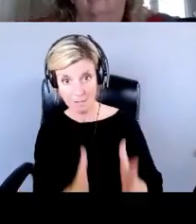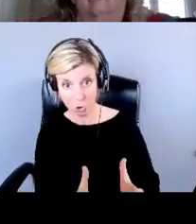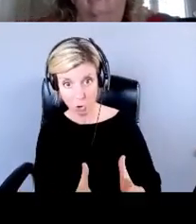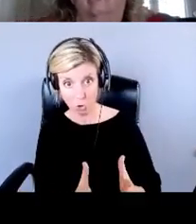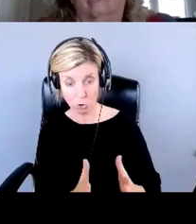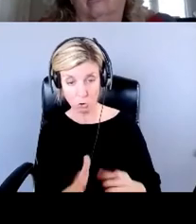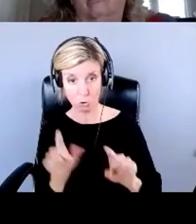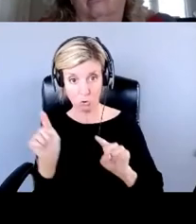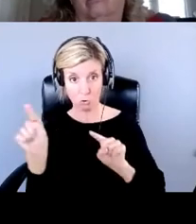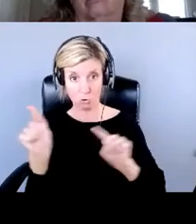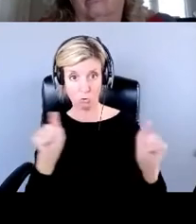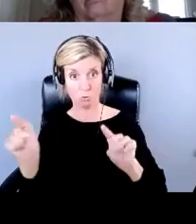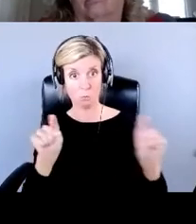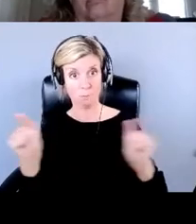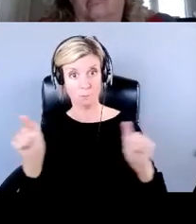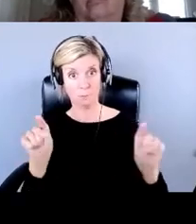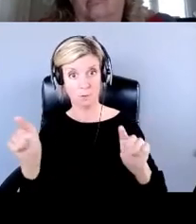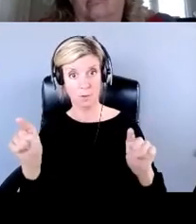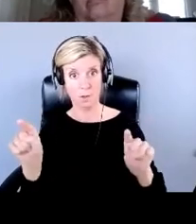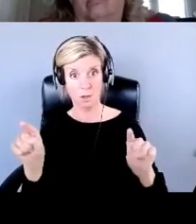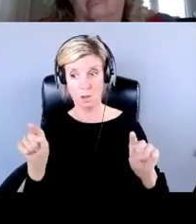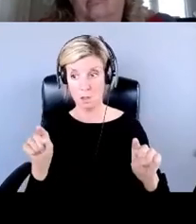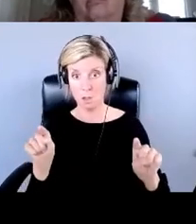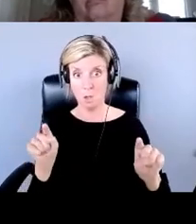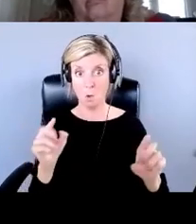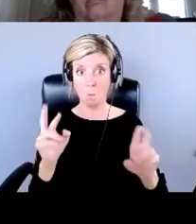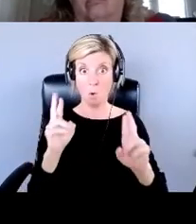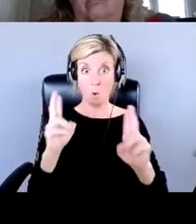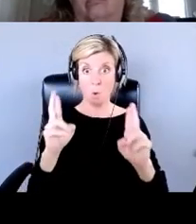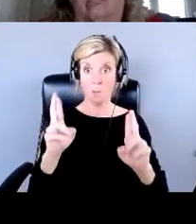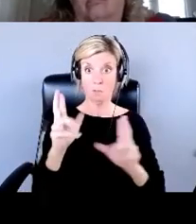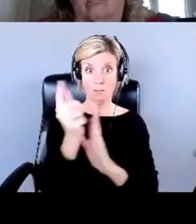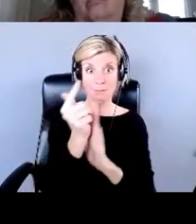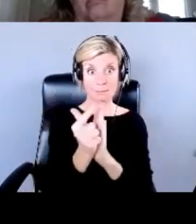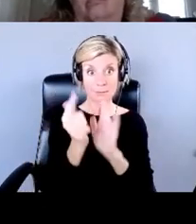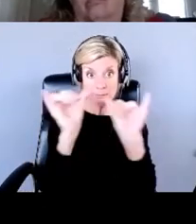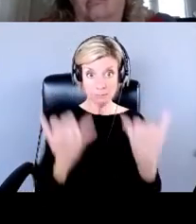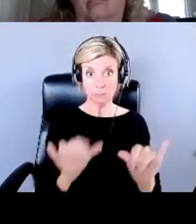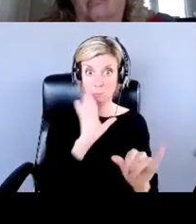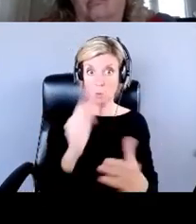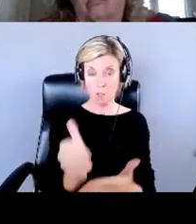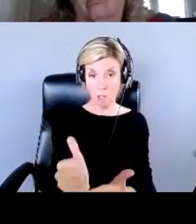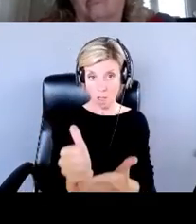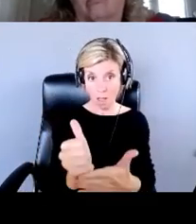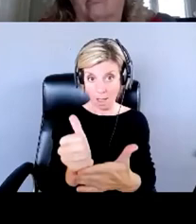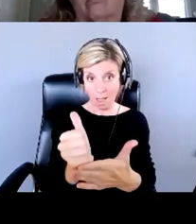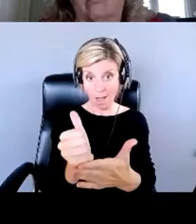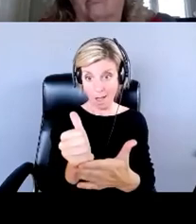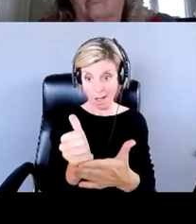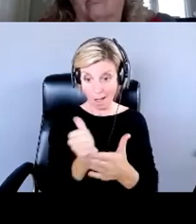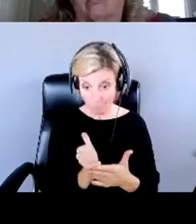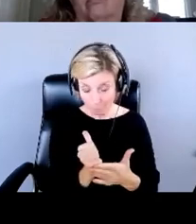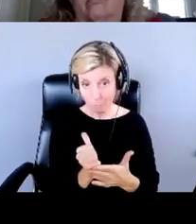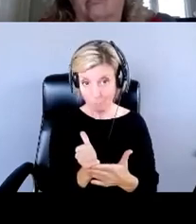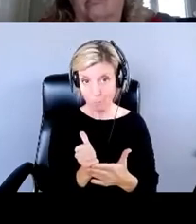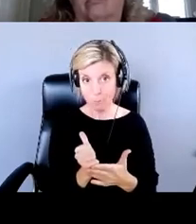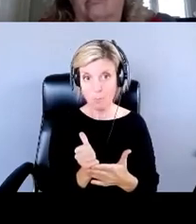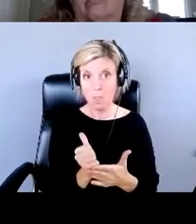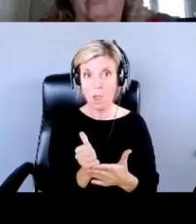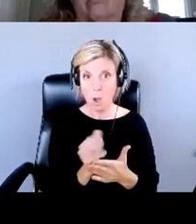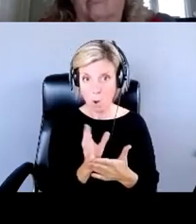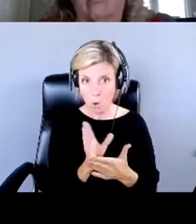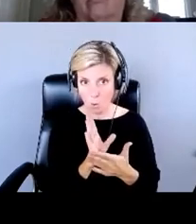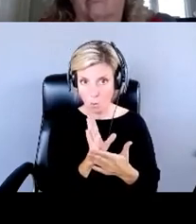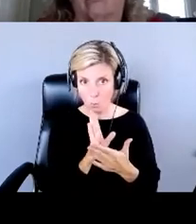the entering the legal process there, not necessarily going through the whole process, but entering it there will put some structure on